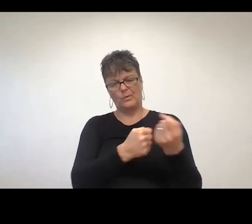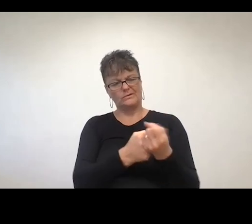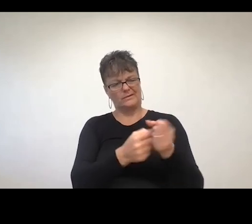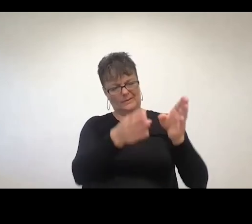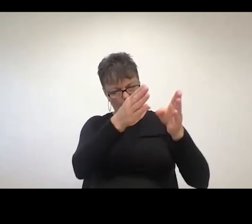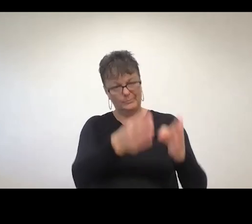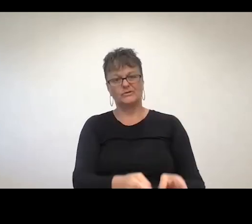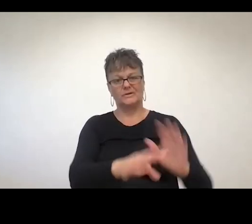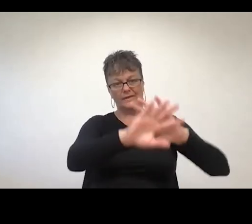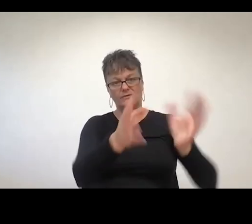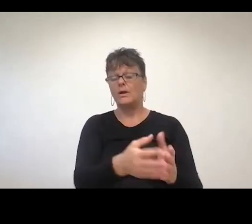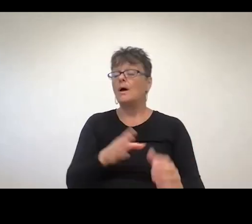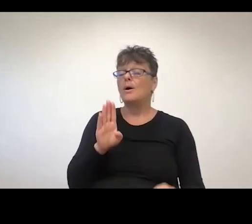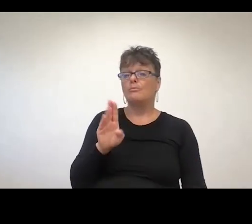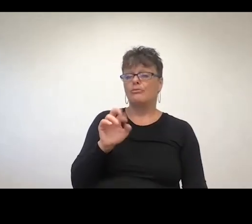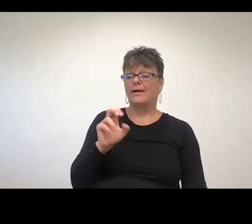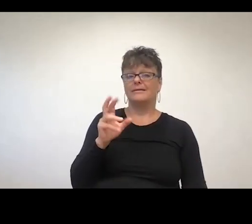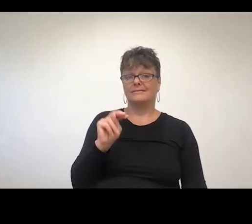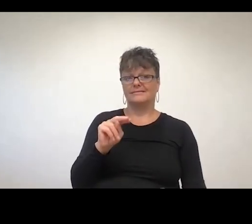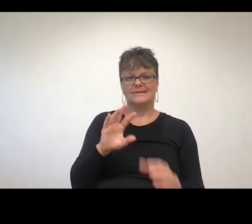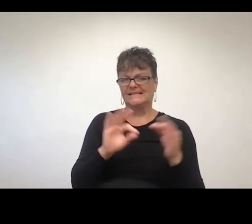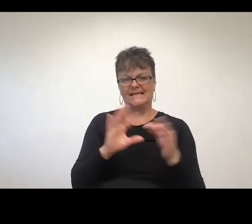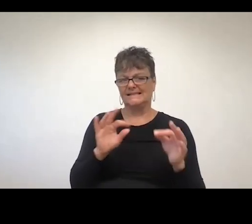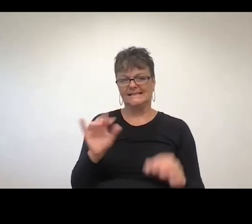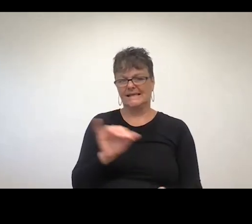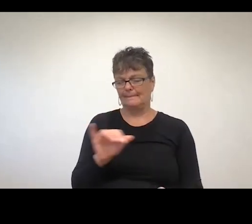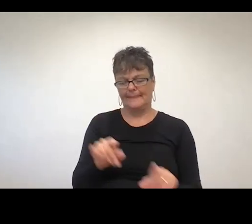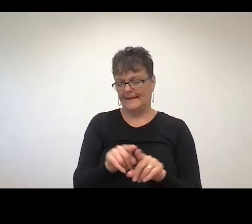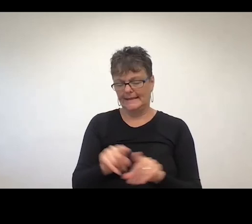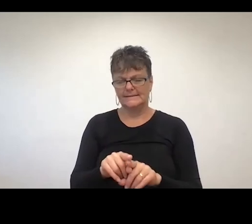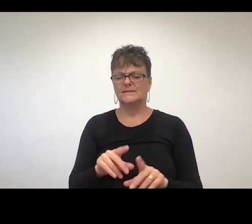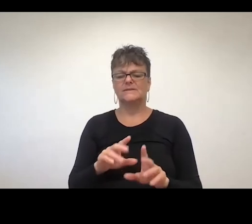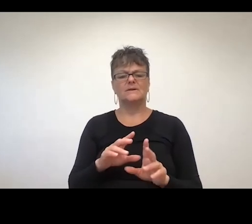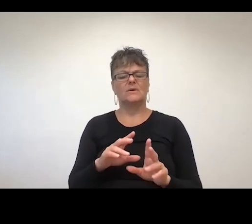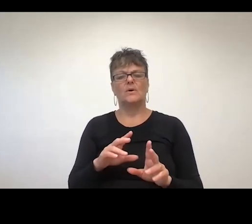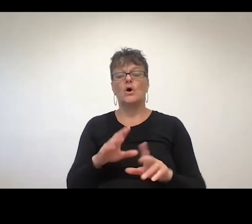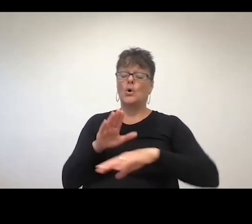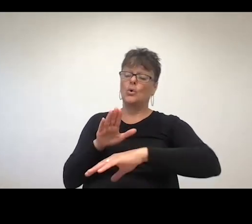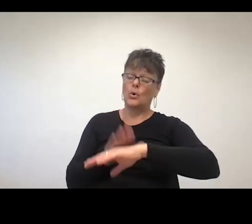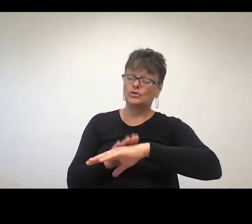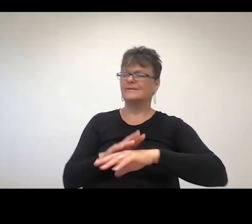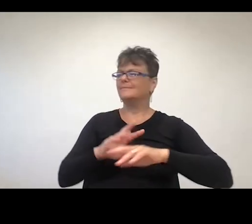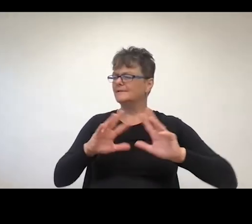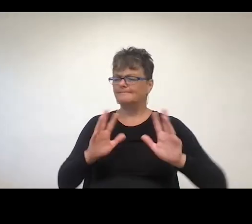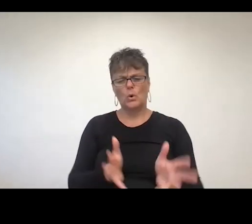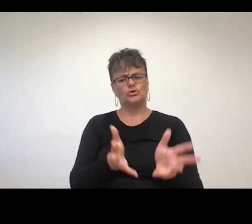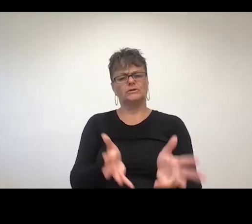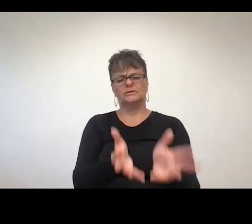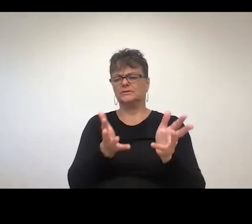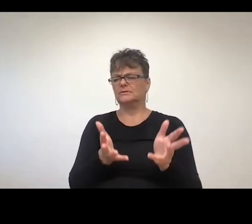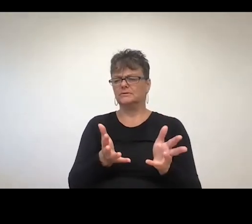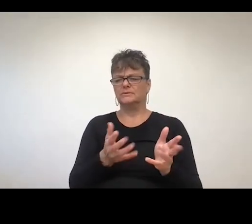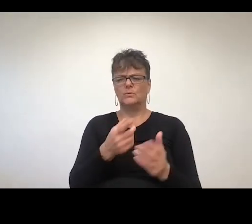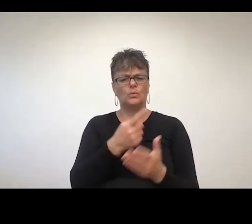supporting students' social and intellectual growth and teaching beyond the content, coaching in things that are going to benefit our students, that are good